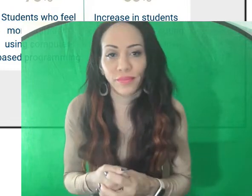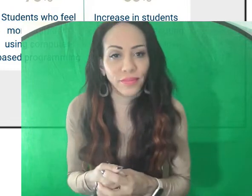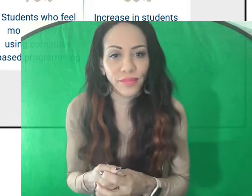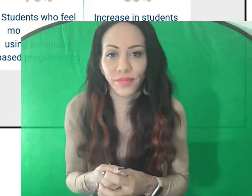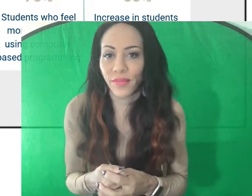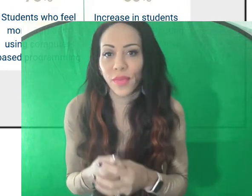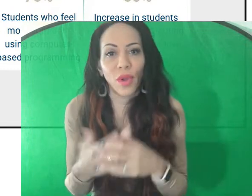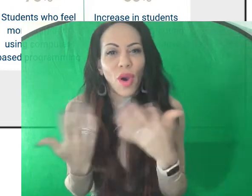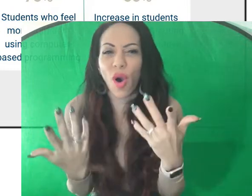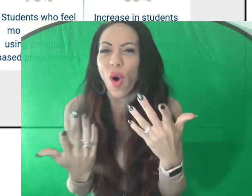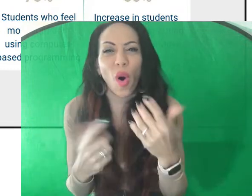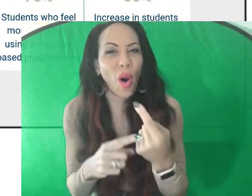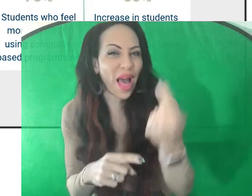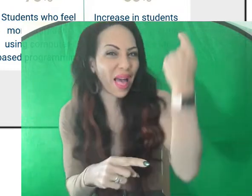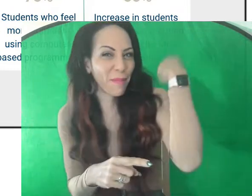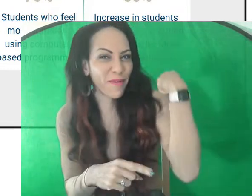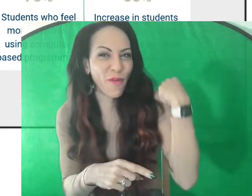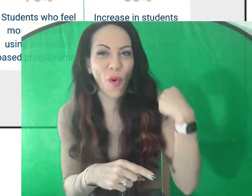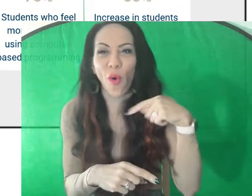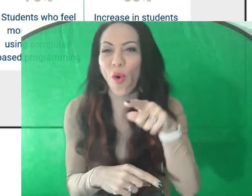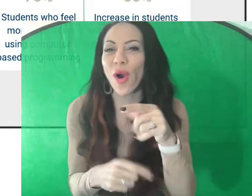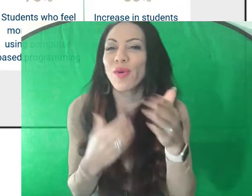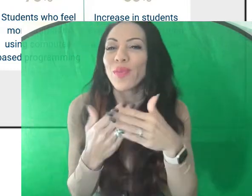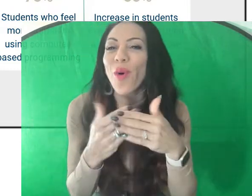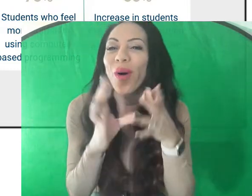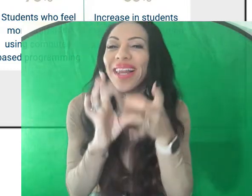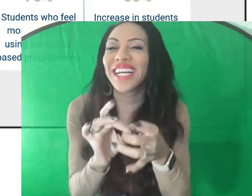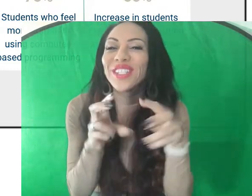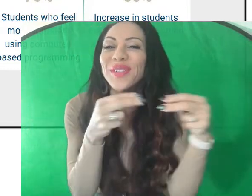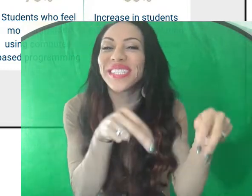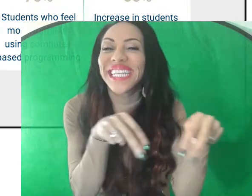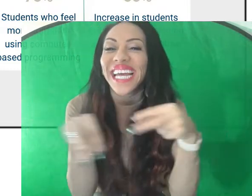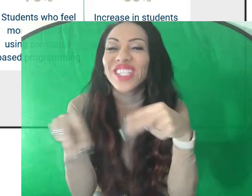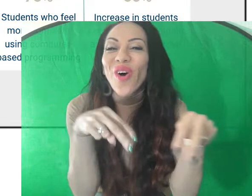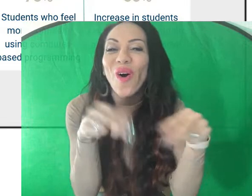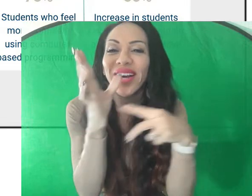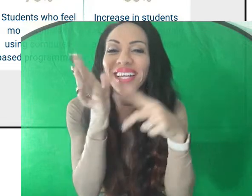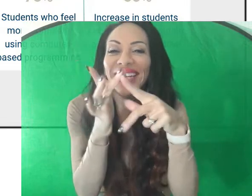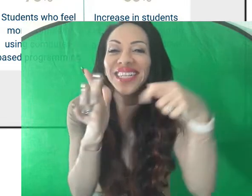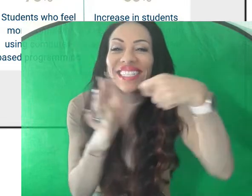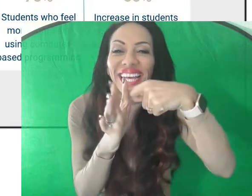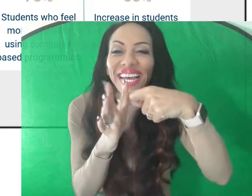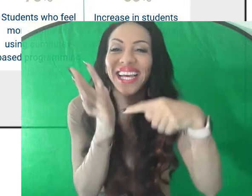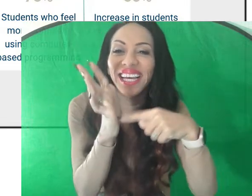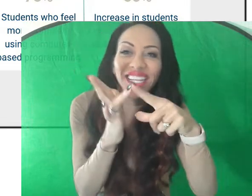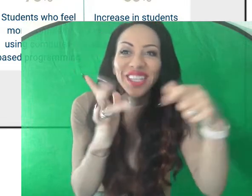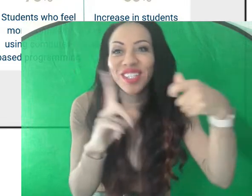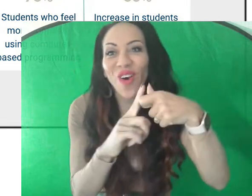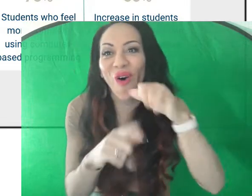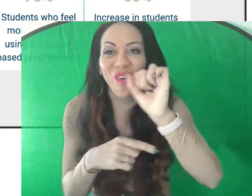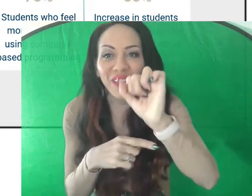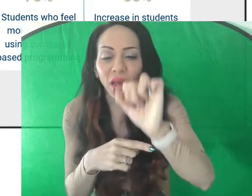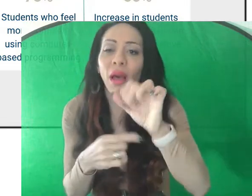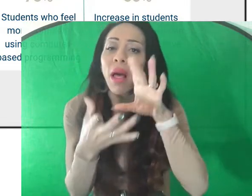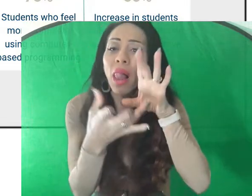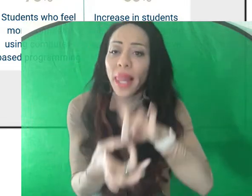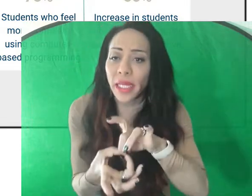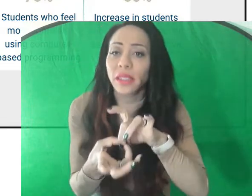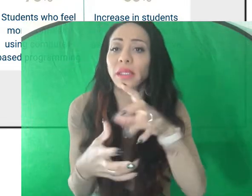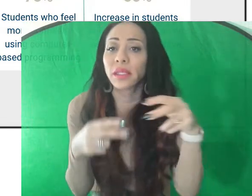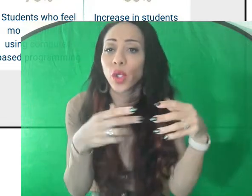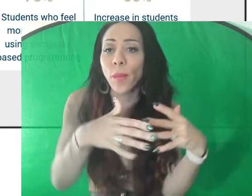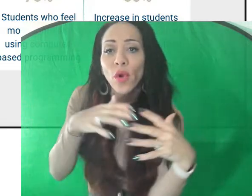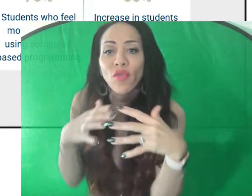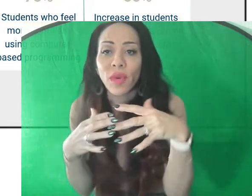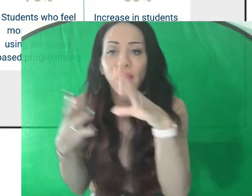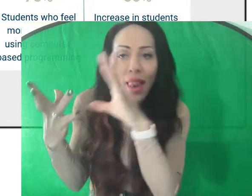dance is happening at that moment. Usually arrives in the room, but it's really about them using their own movement language to generate the choreography and create.